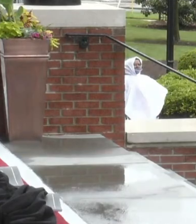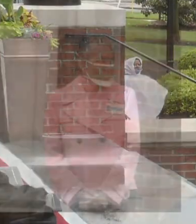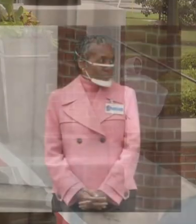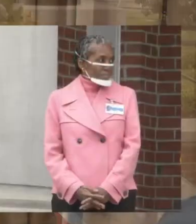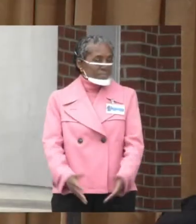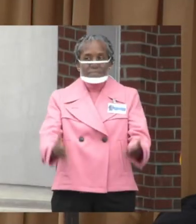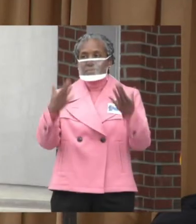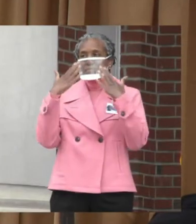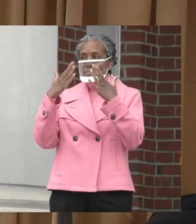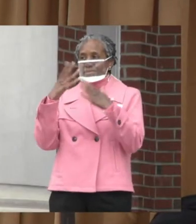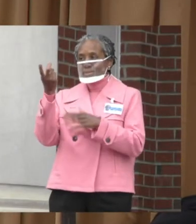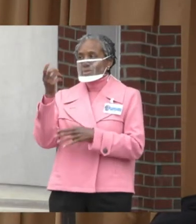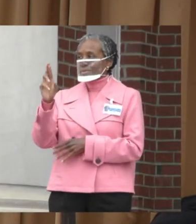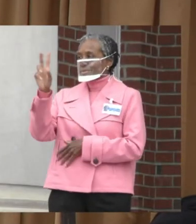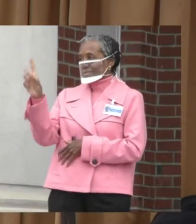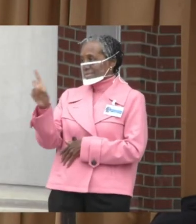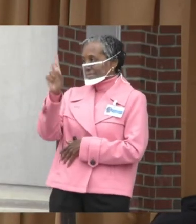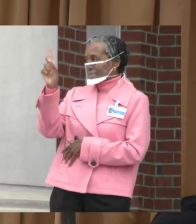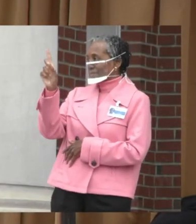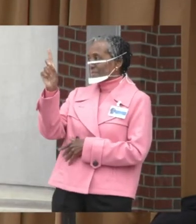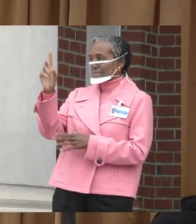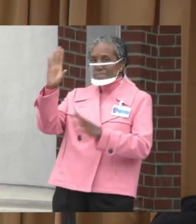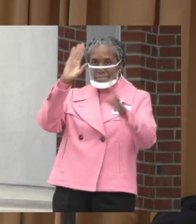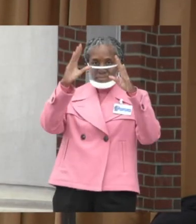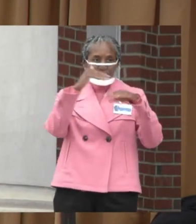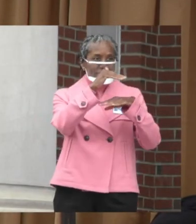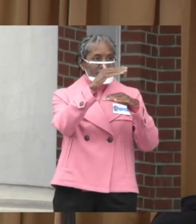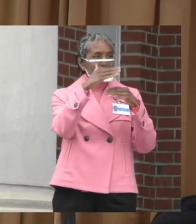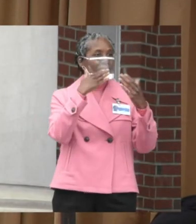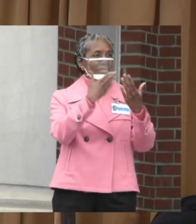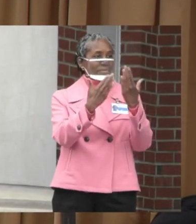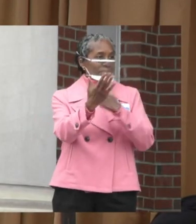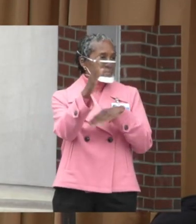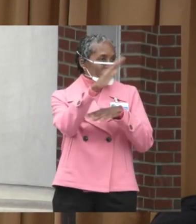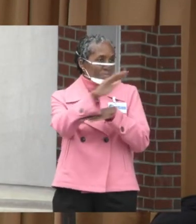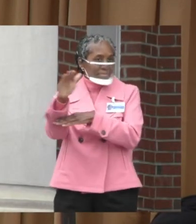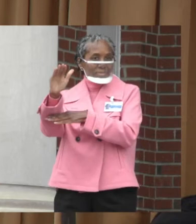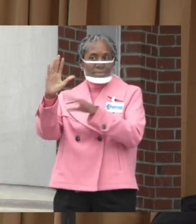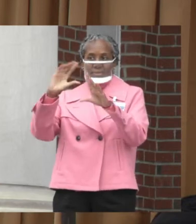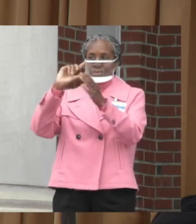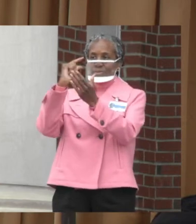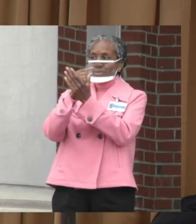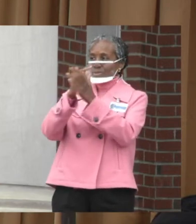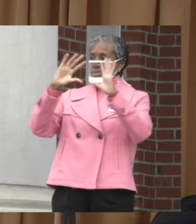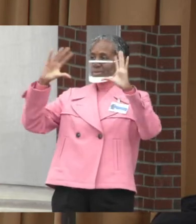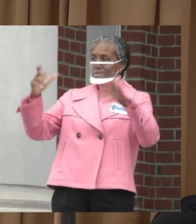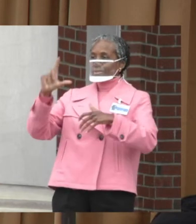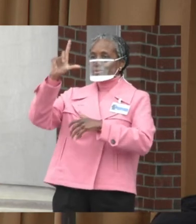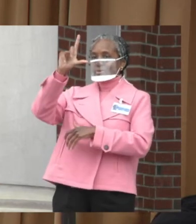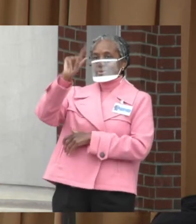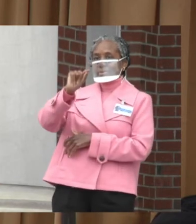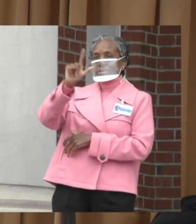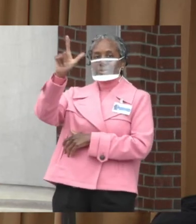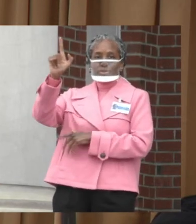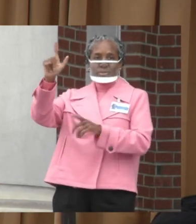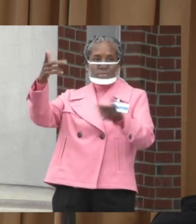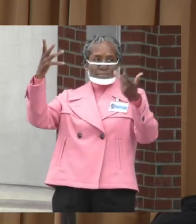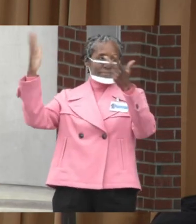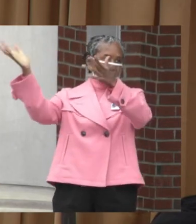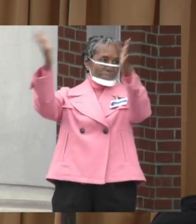Thank you very much, Dr. Dietemeyer. And good afternoon, graduating class of 2021. Let's hear